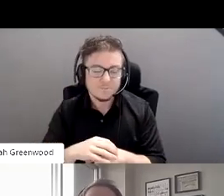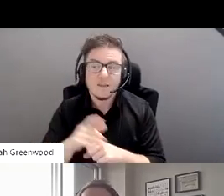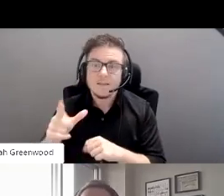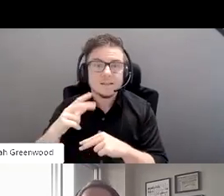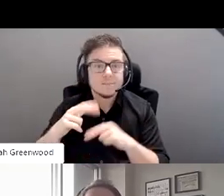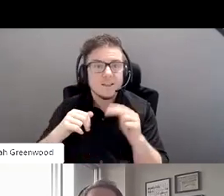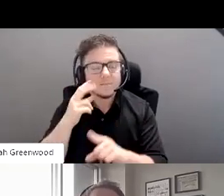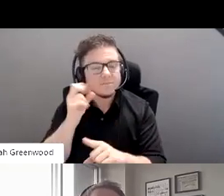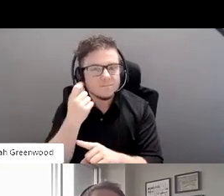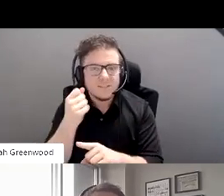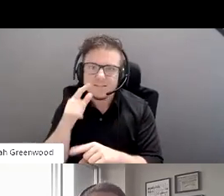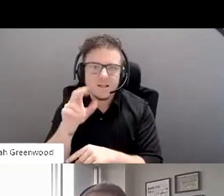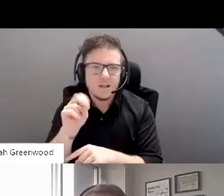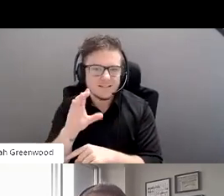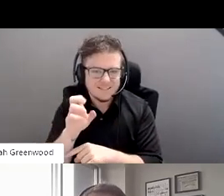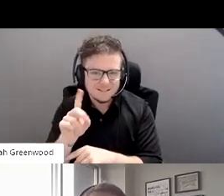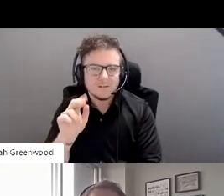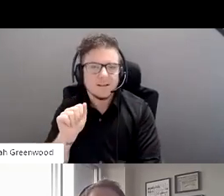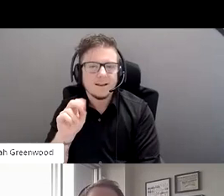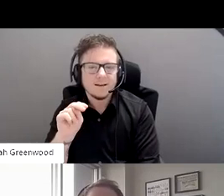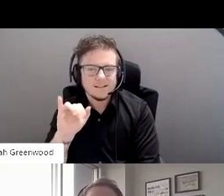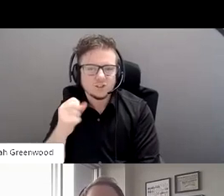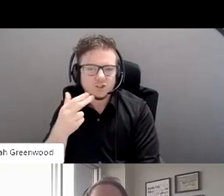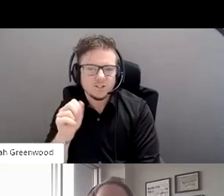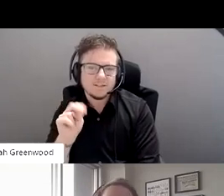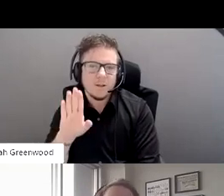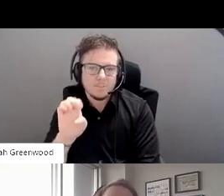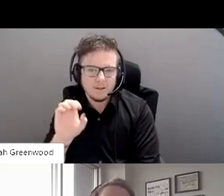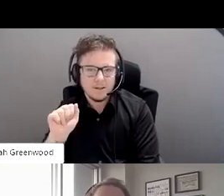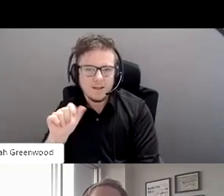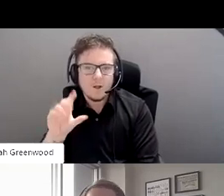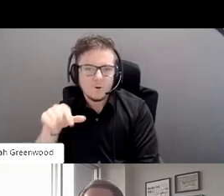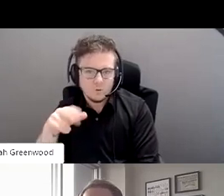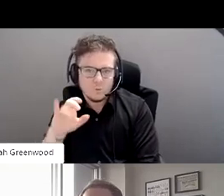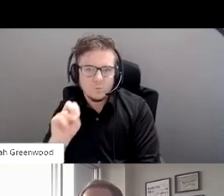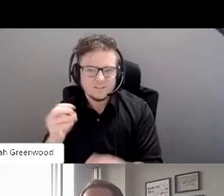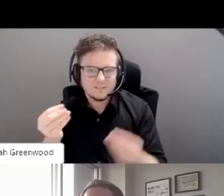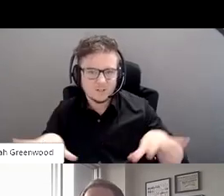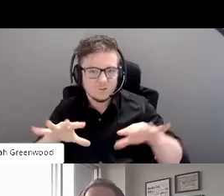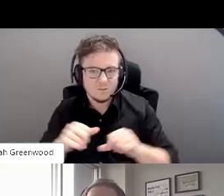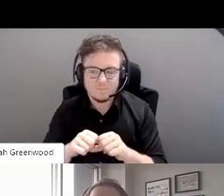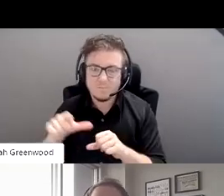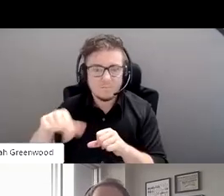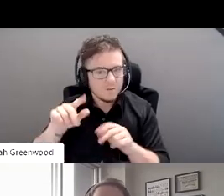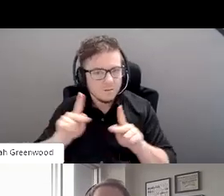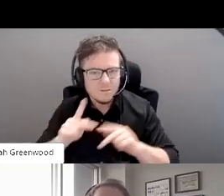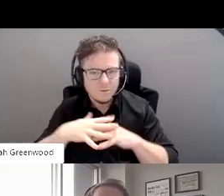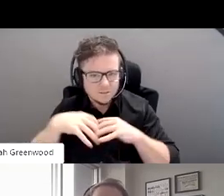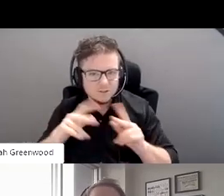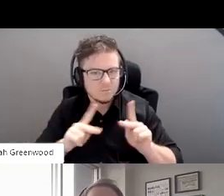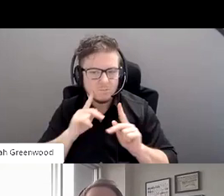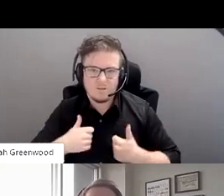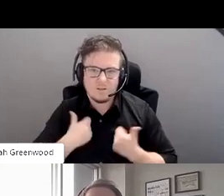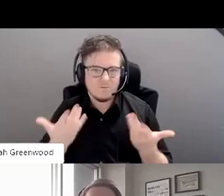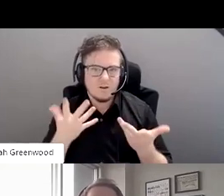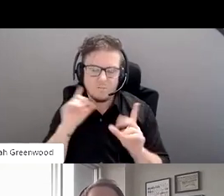the unceded Anishinaabe Algonquin territory. The peoples of the Anishinaabe Algonquin Nation have lived in this land, in this